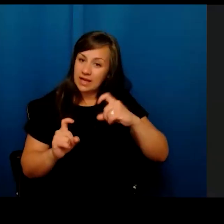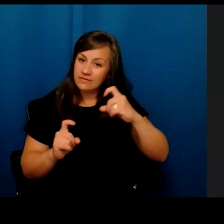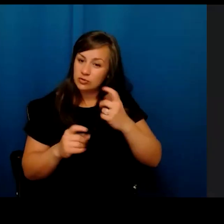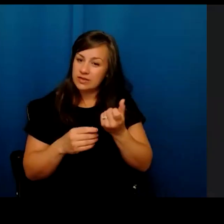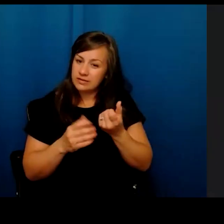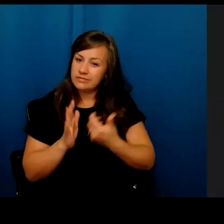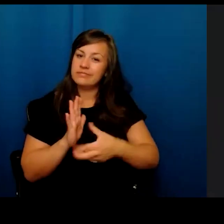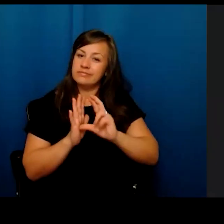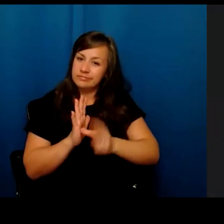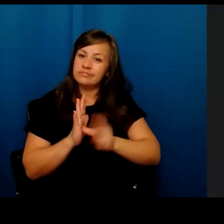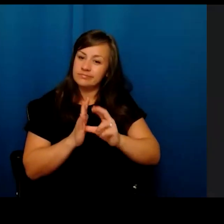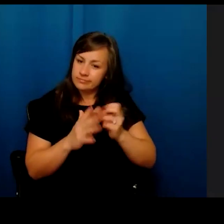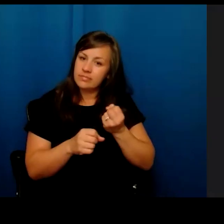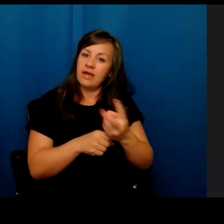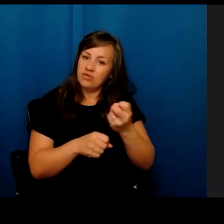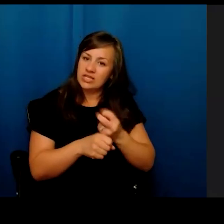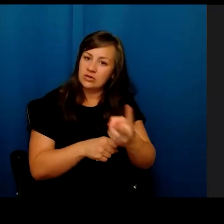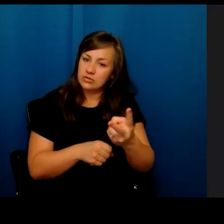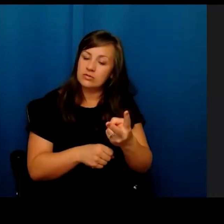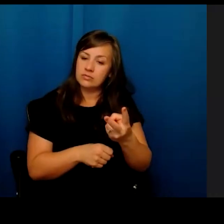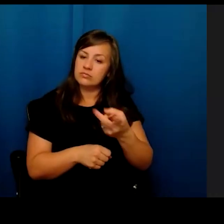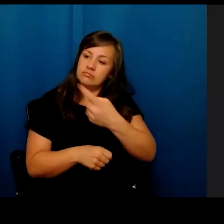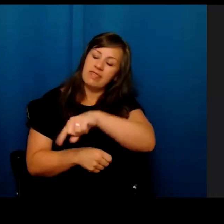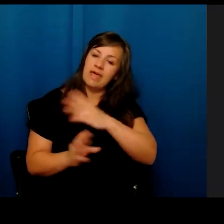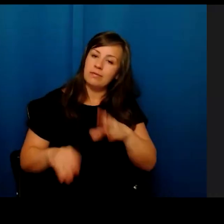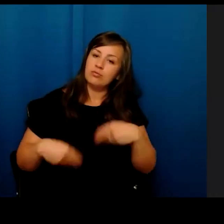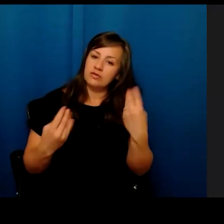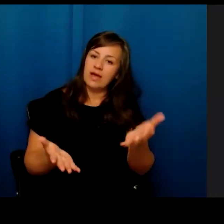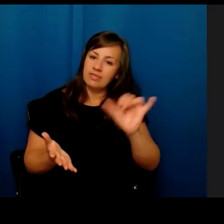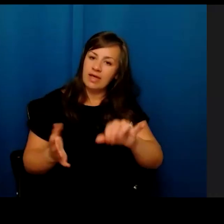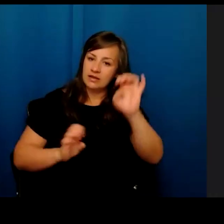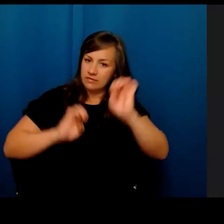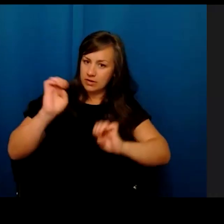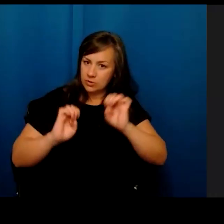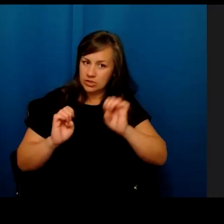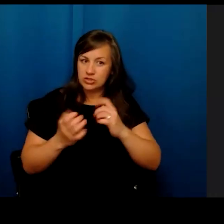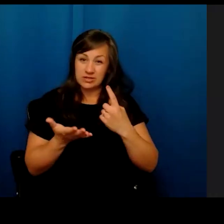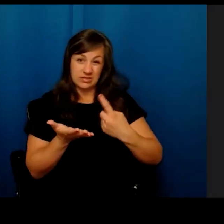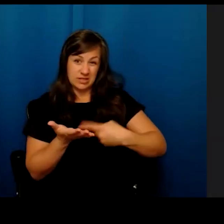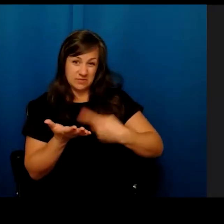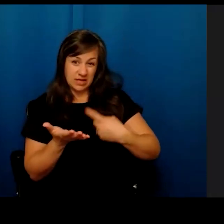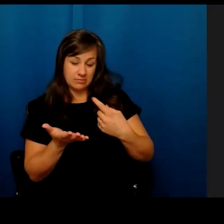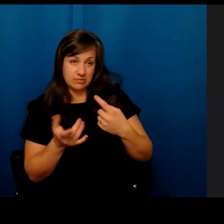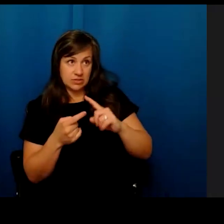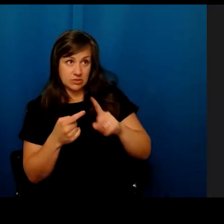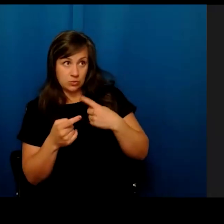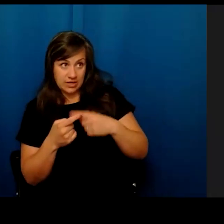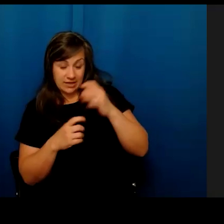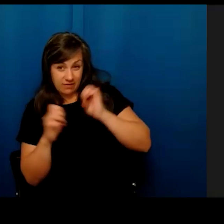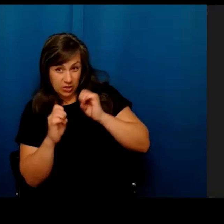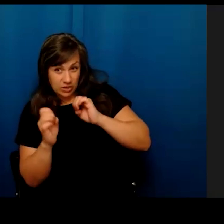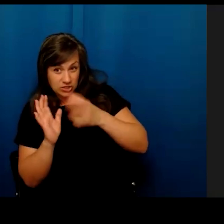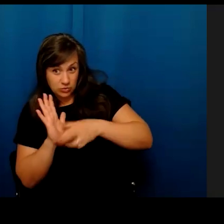few years, and the exam providers do that. And so sometimes there will be a gap between when the evaluation